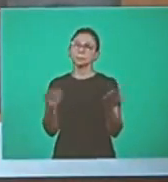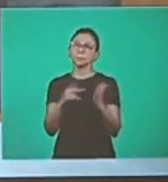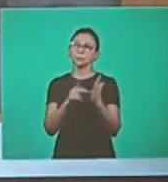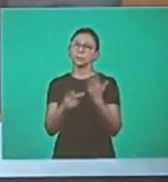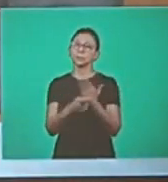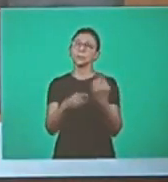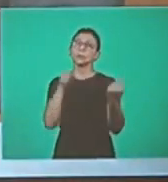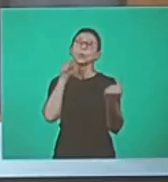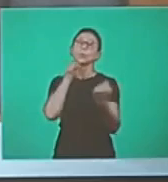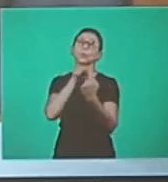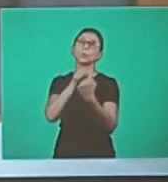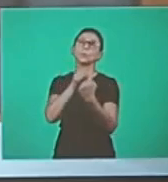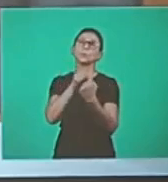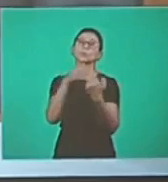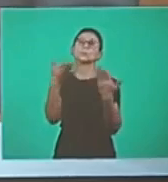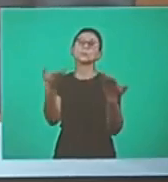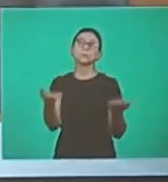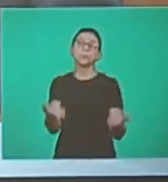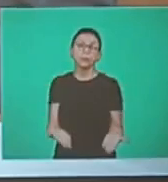the main